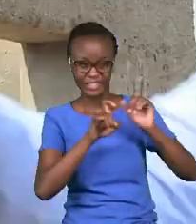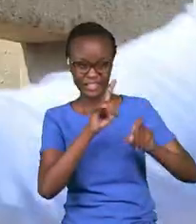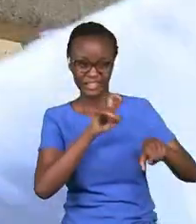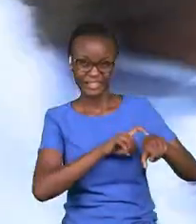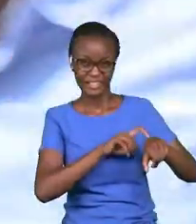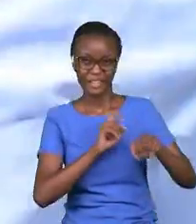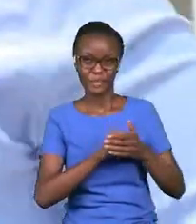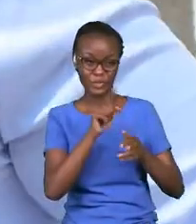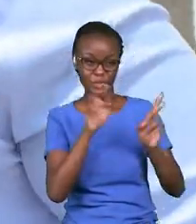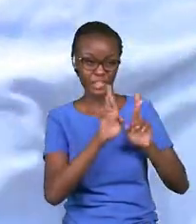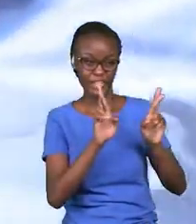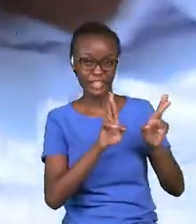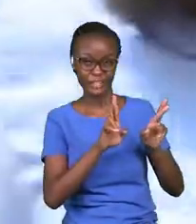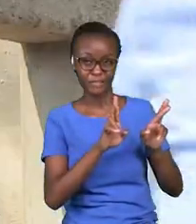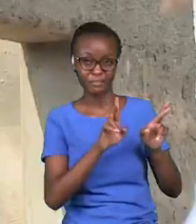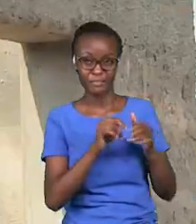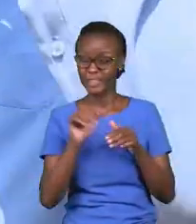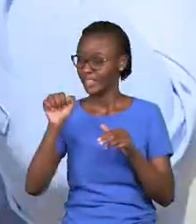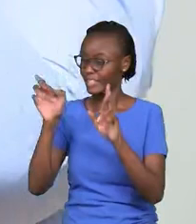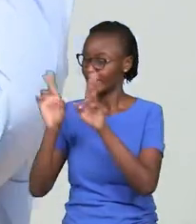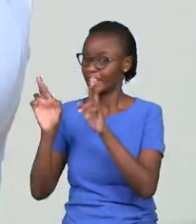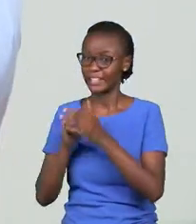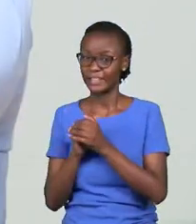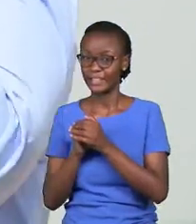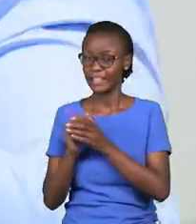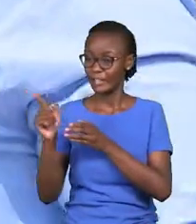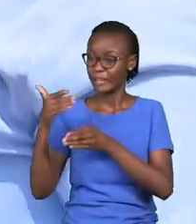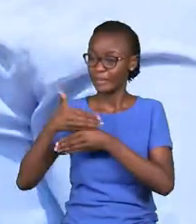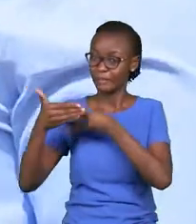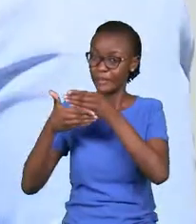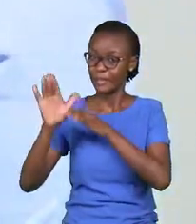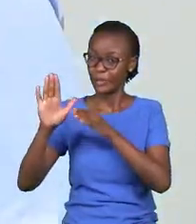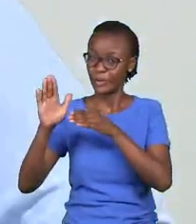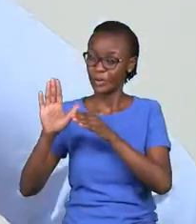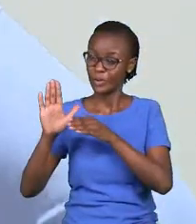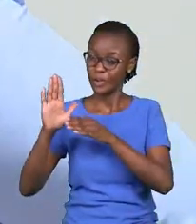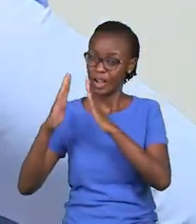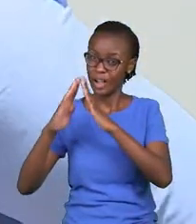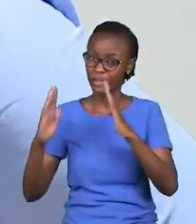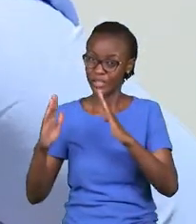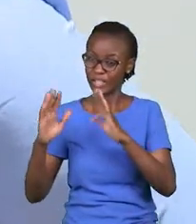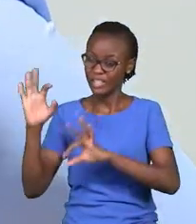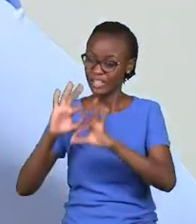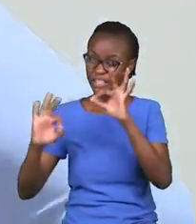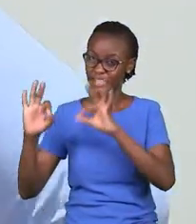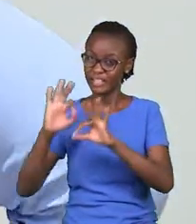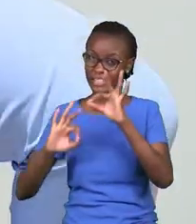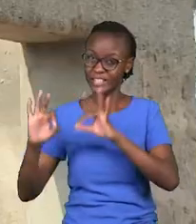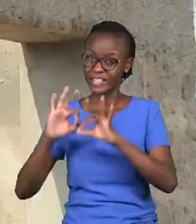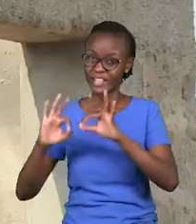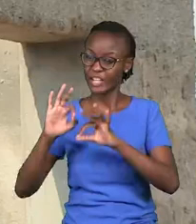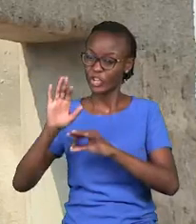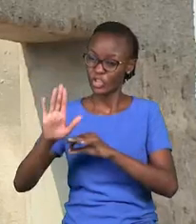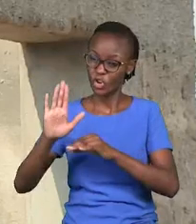Quick for the time. Are you ready, Wilson? Very sad. Tell me. Build your house or design your house or have it built by someone